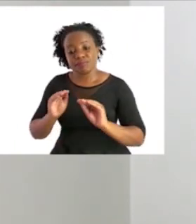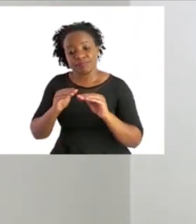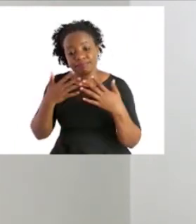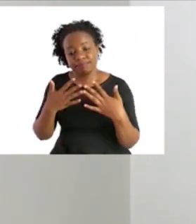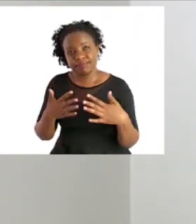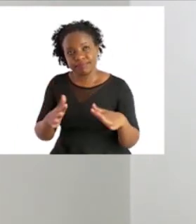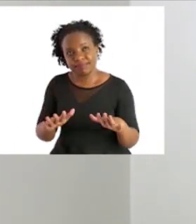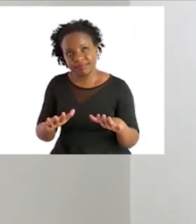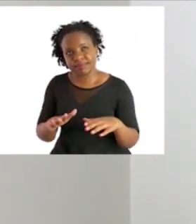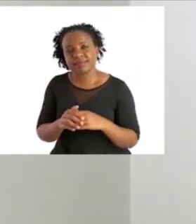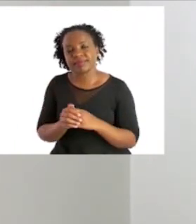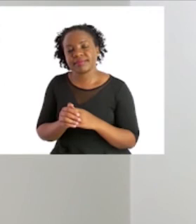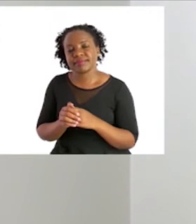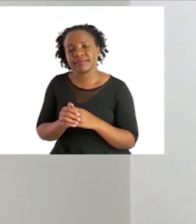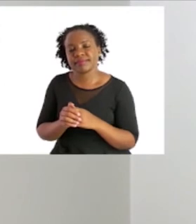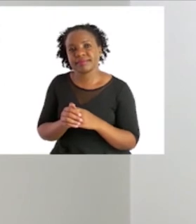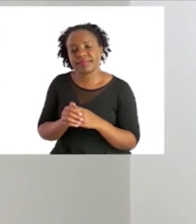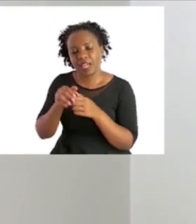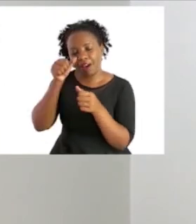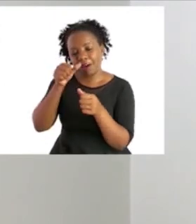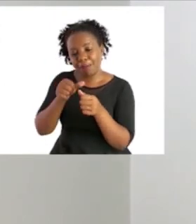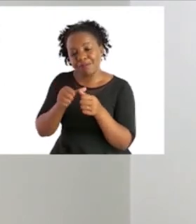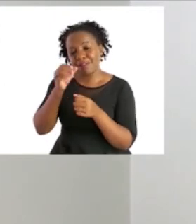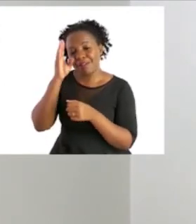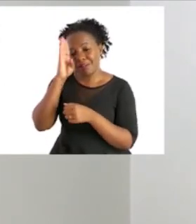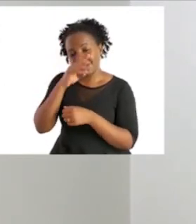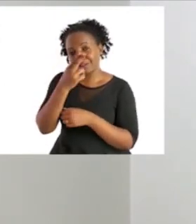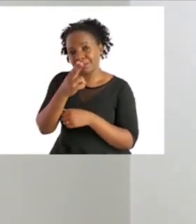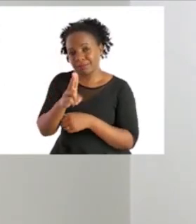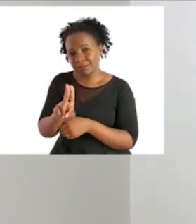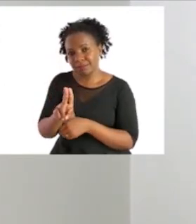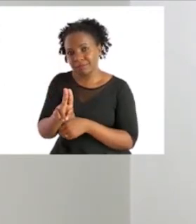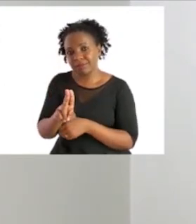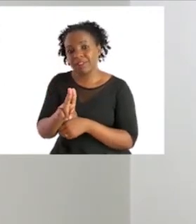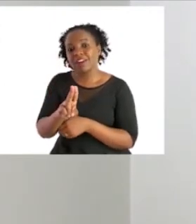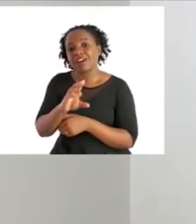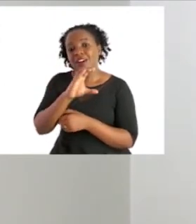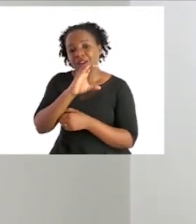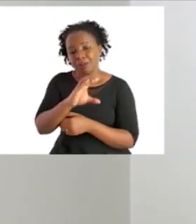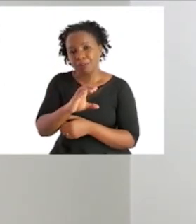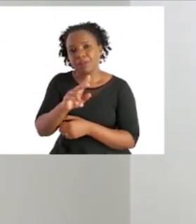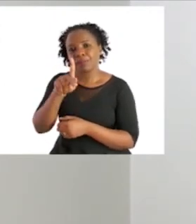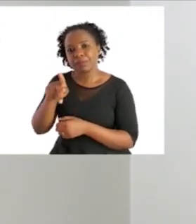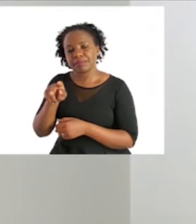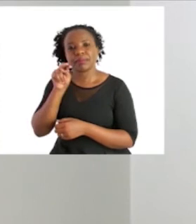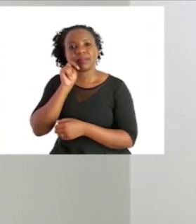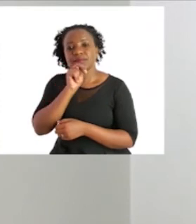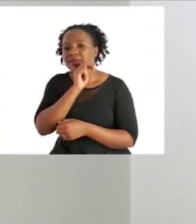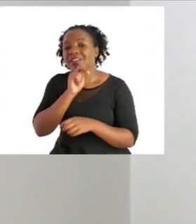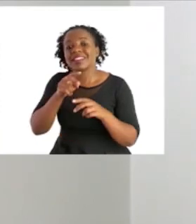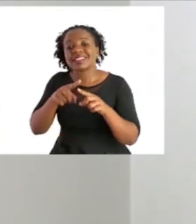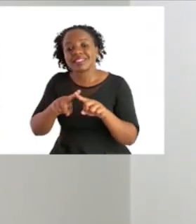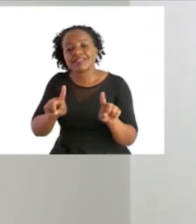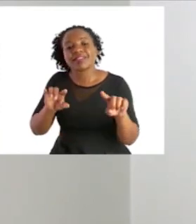I hope you are not going to forget the difference between proper nouns and common nouns.